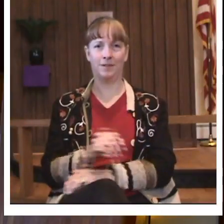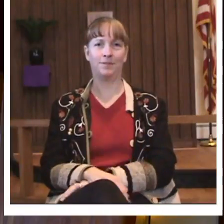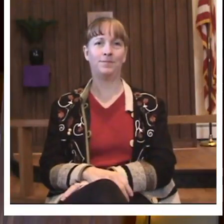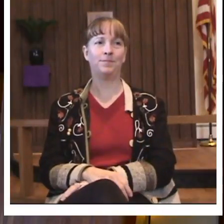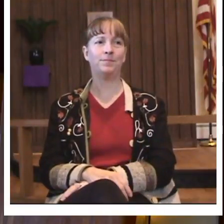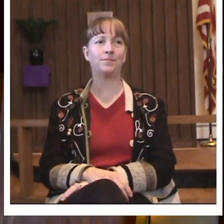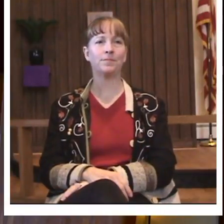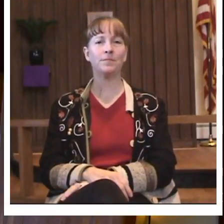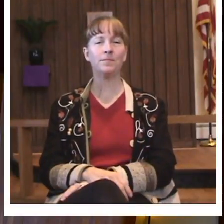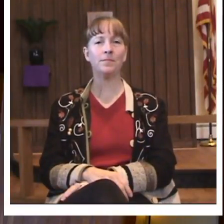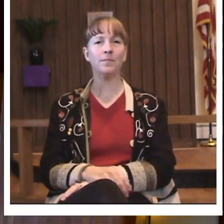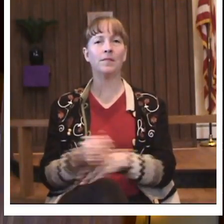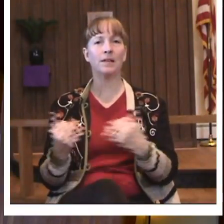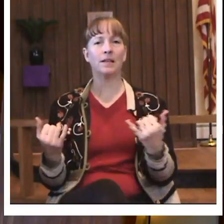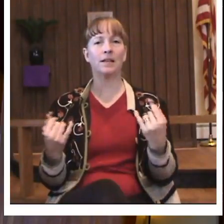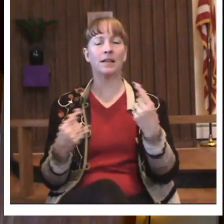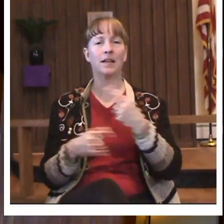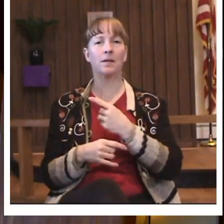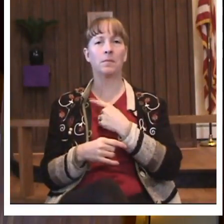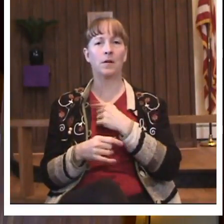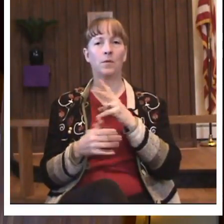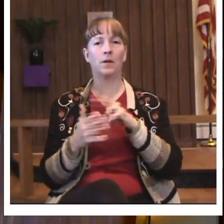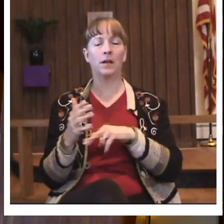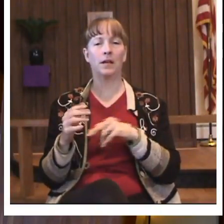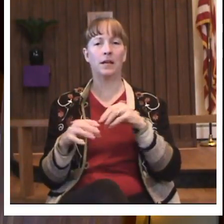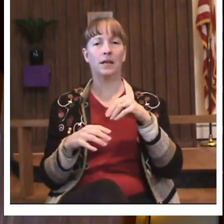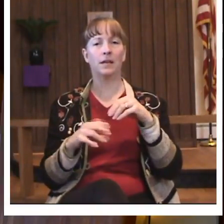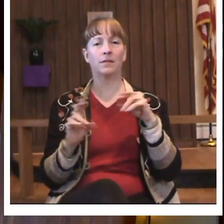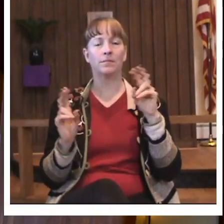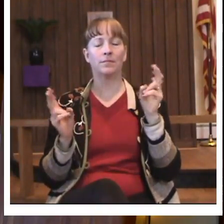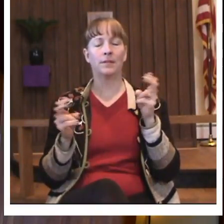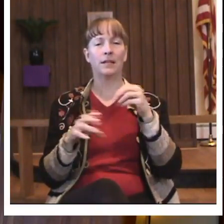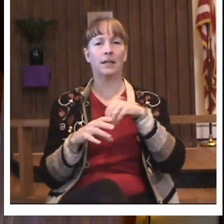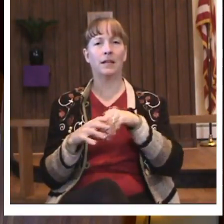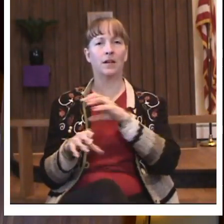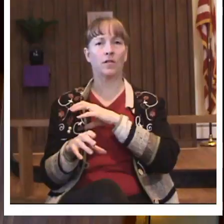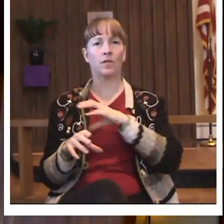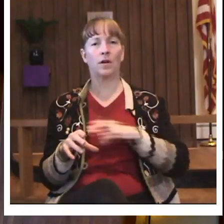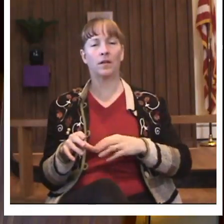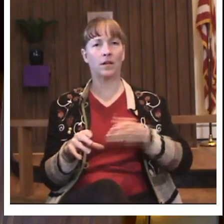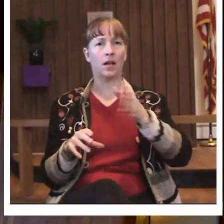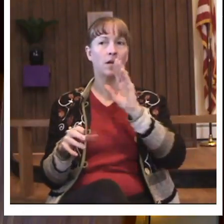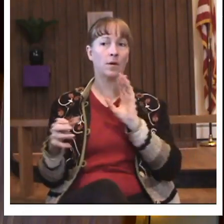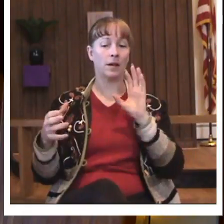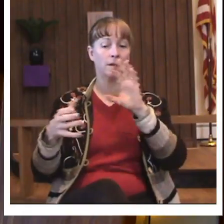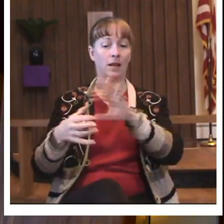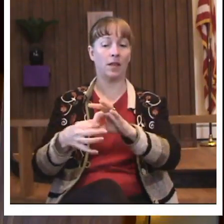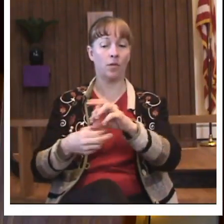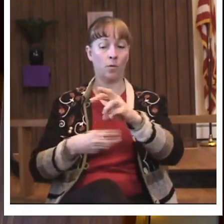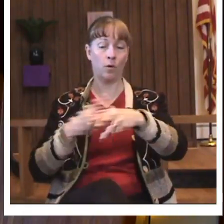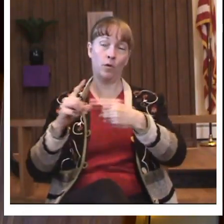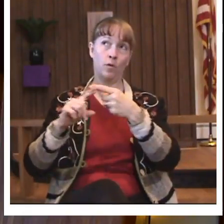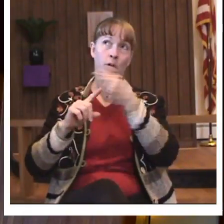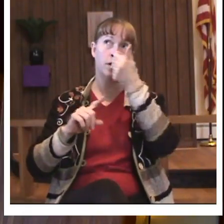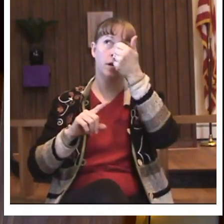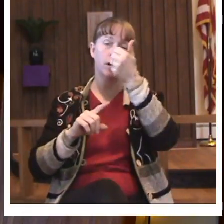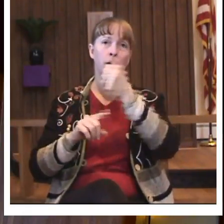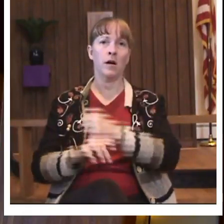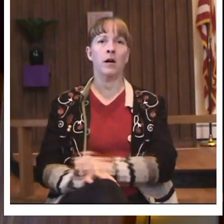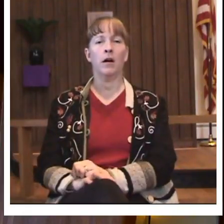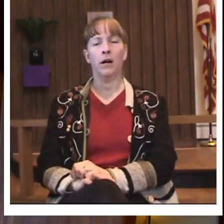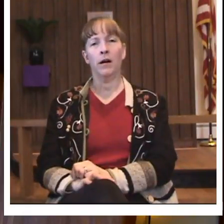I'd like to take as my text today, in Christ, God was reconciling the world to himself.